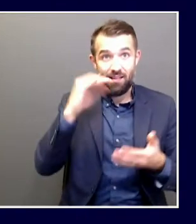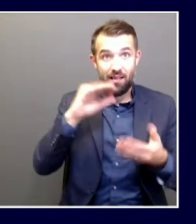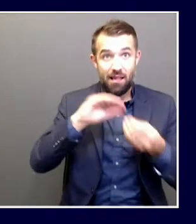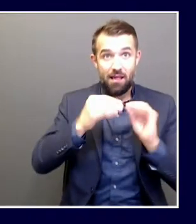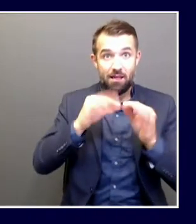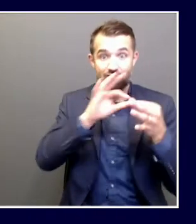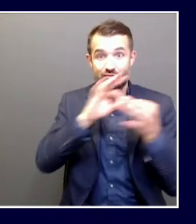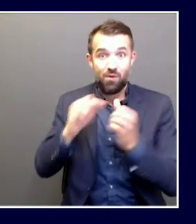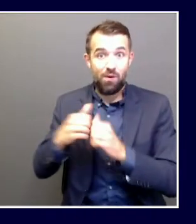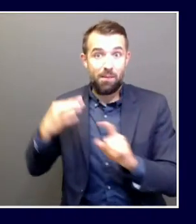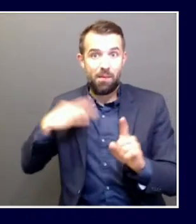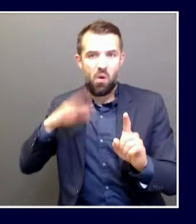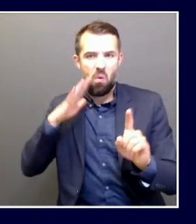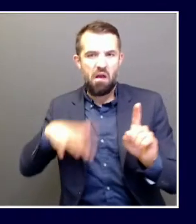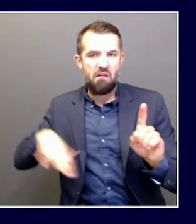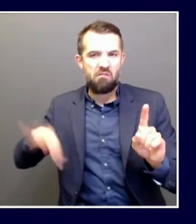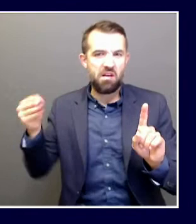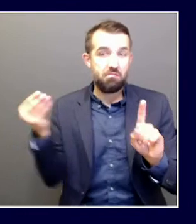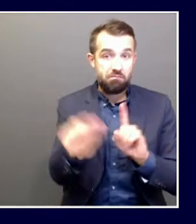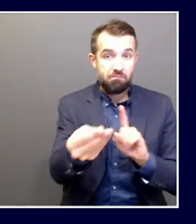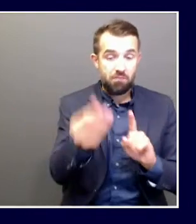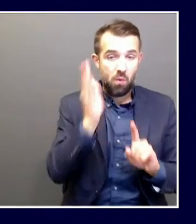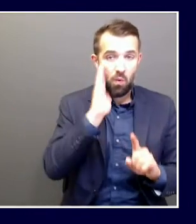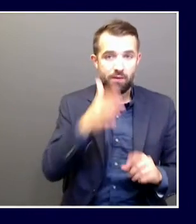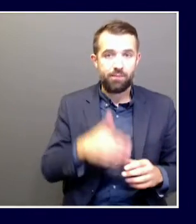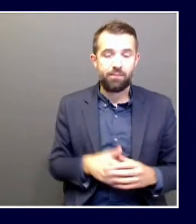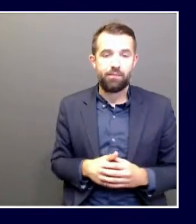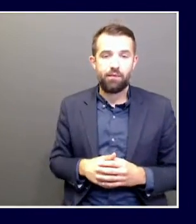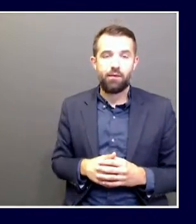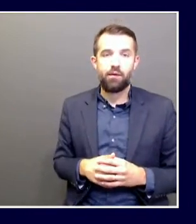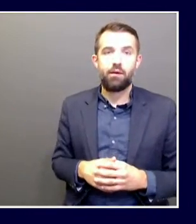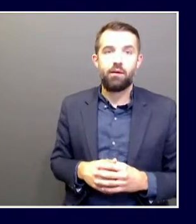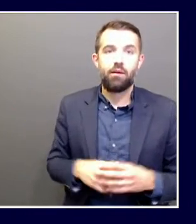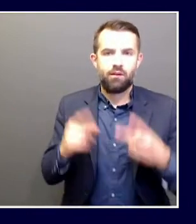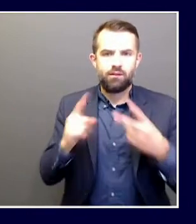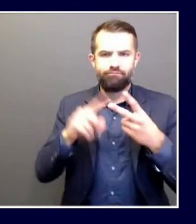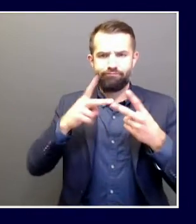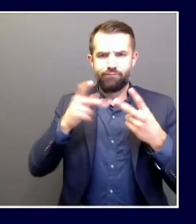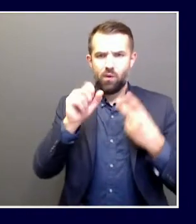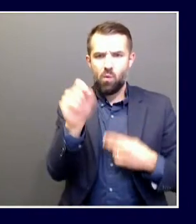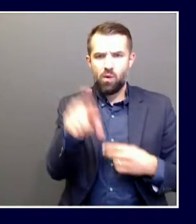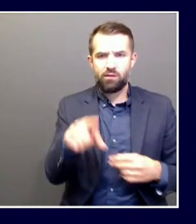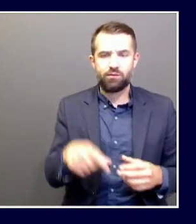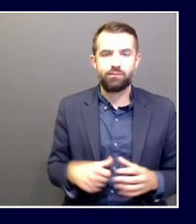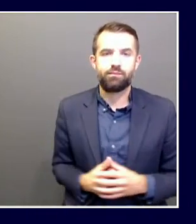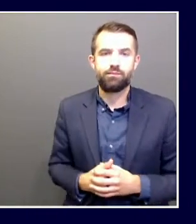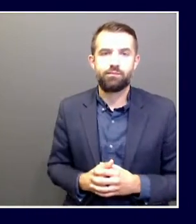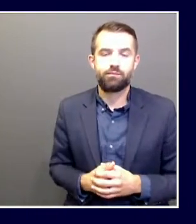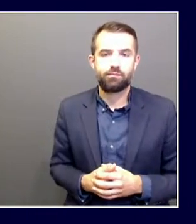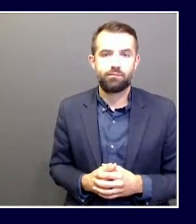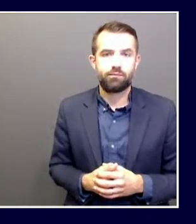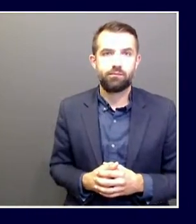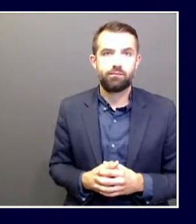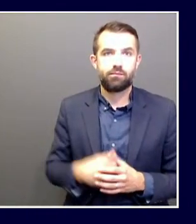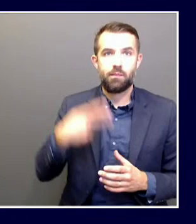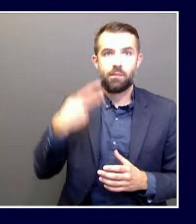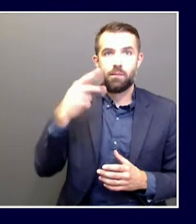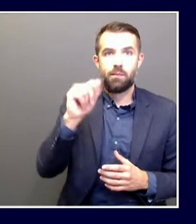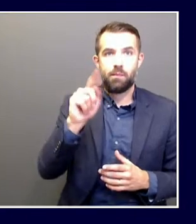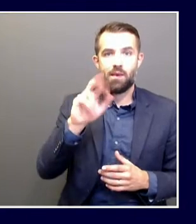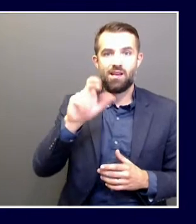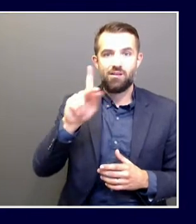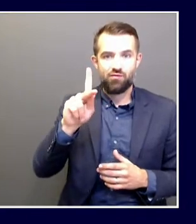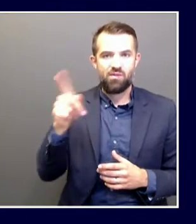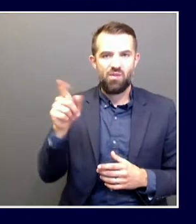Great. Okay, my second question is kind of getting back to what Patrick was asking about rural versus